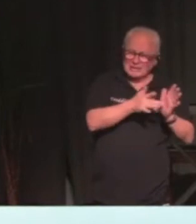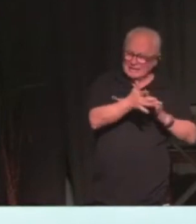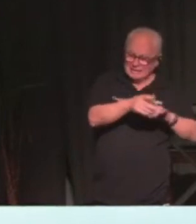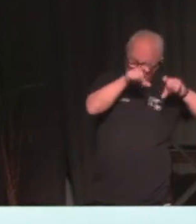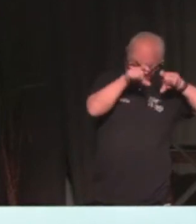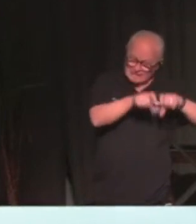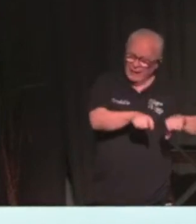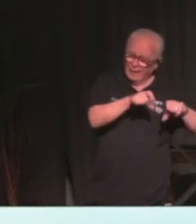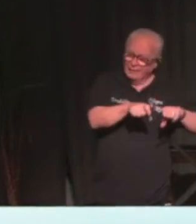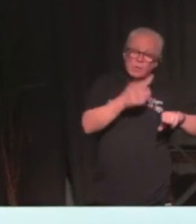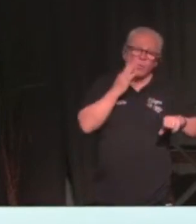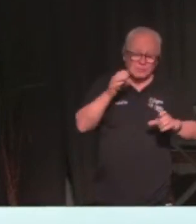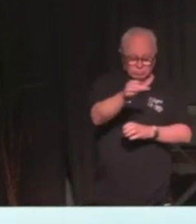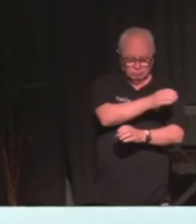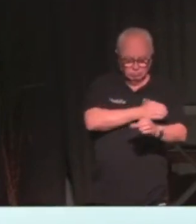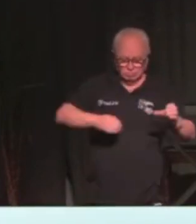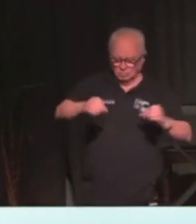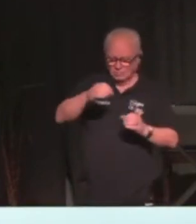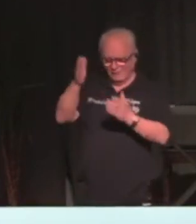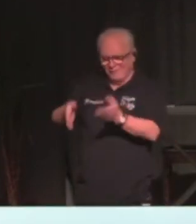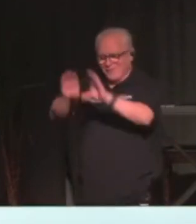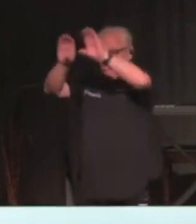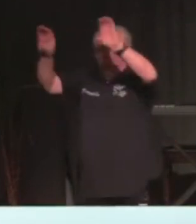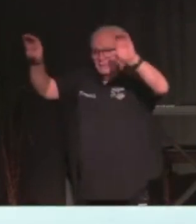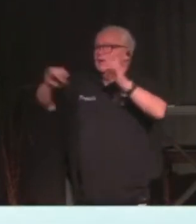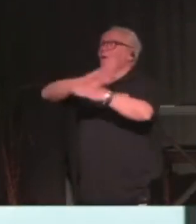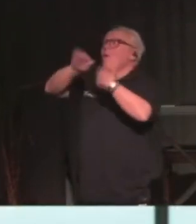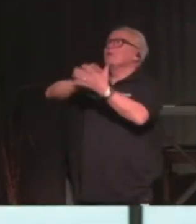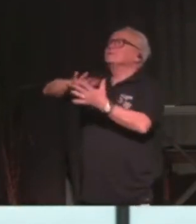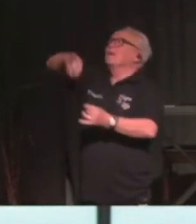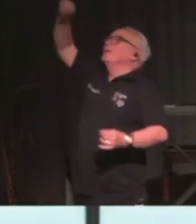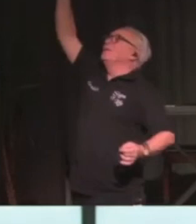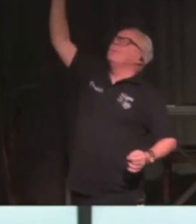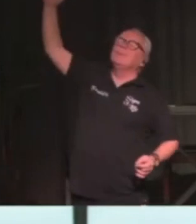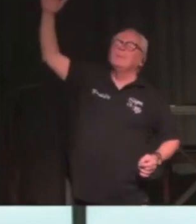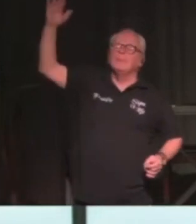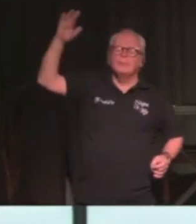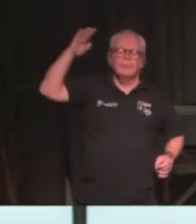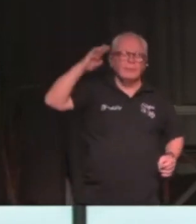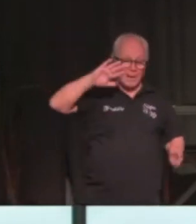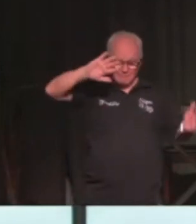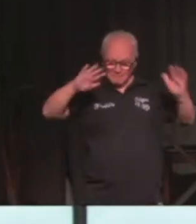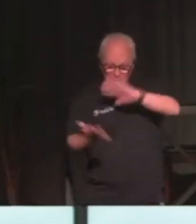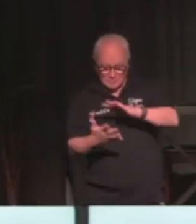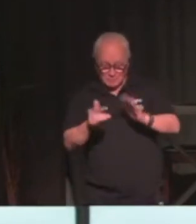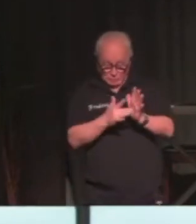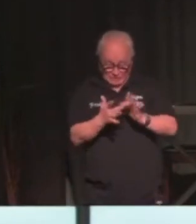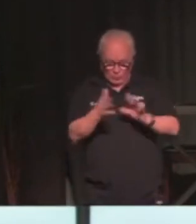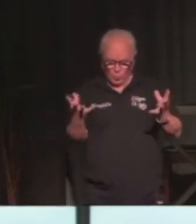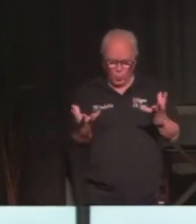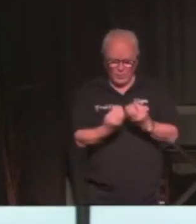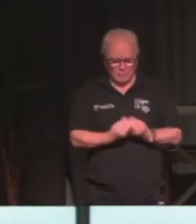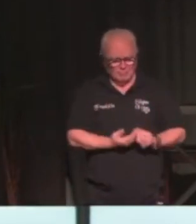for you and stood in for me, the Holy Spirit came down through and baptized Jesus with